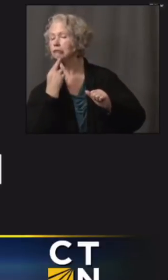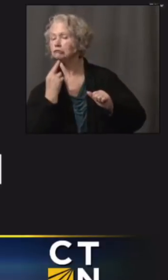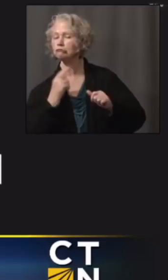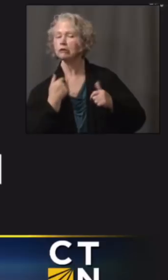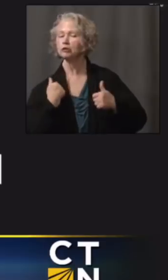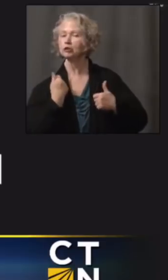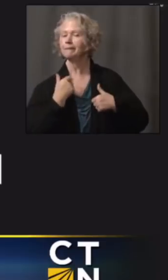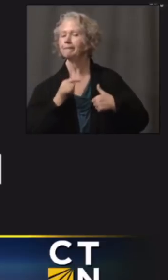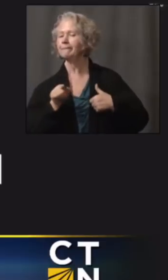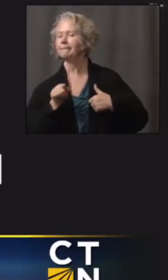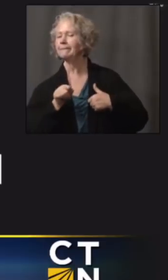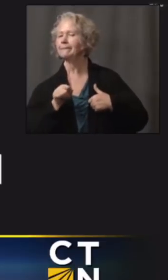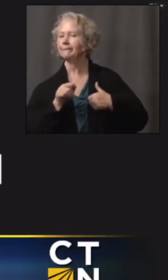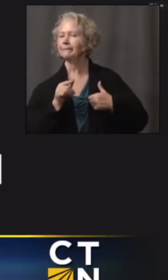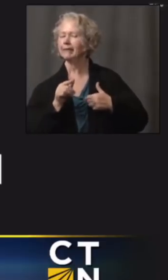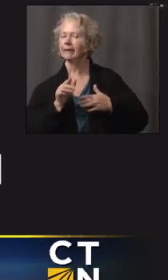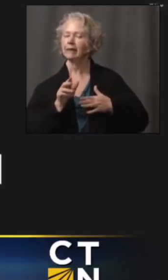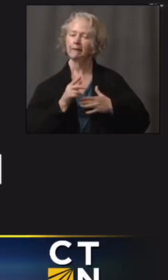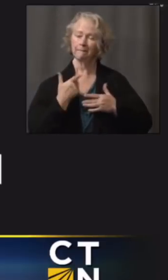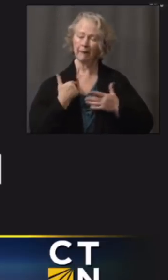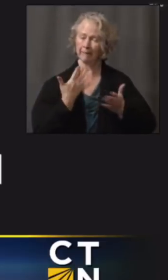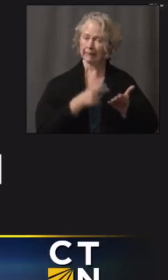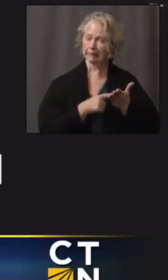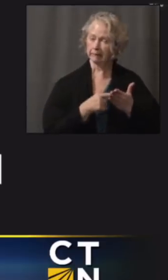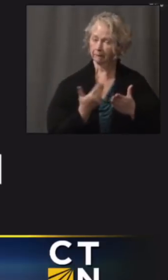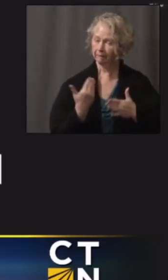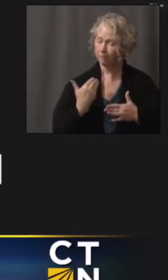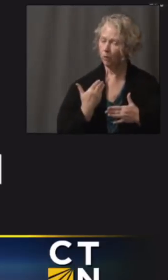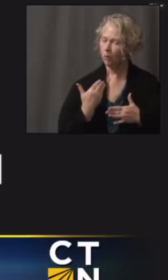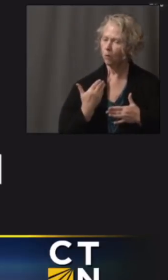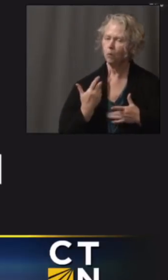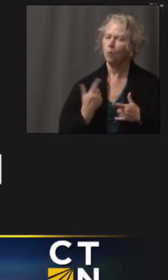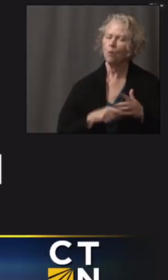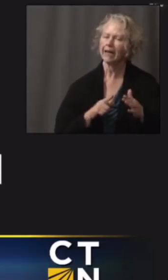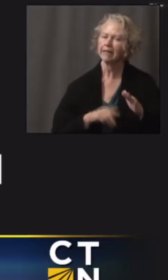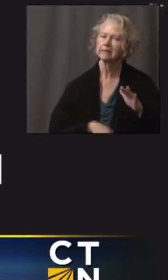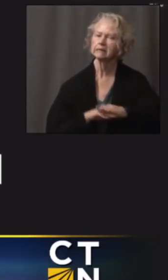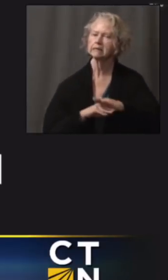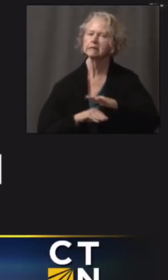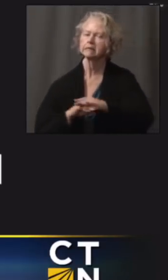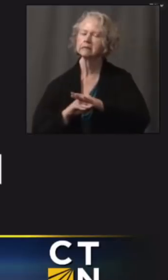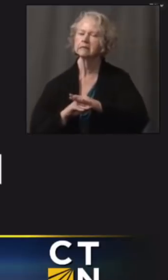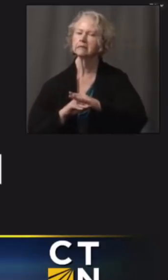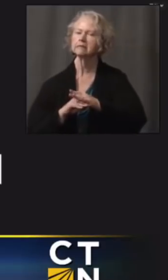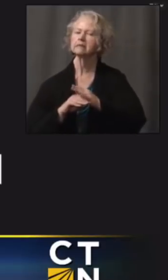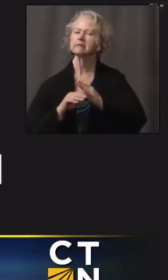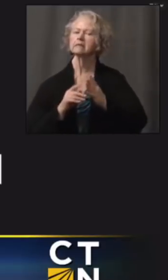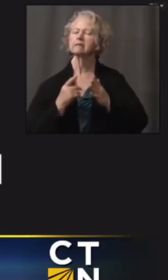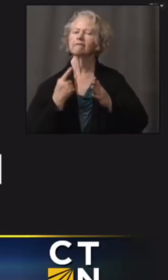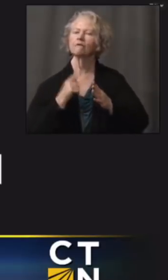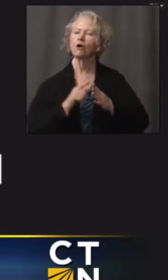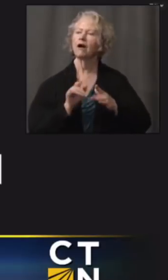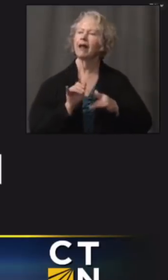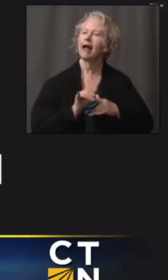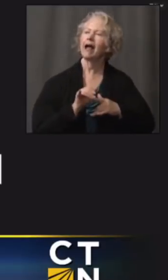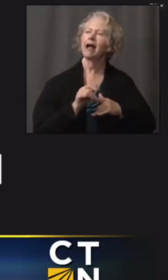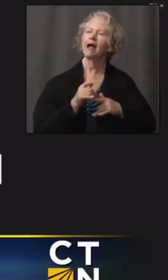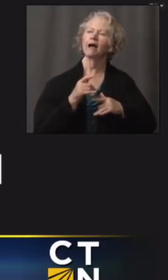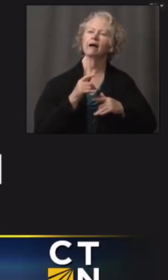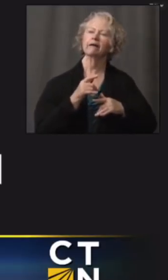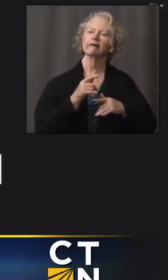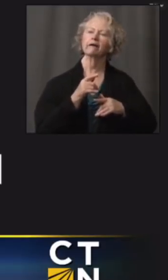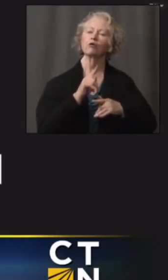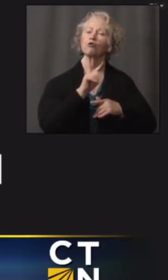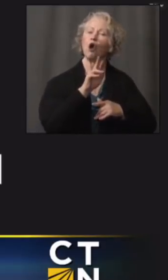just wondering, and maybe we've been over this before, but what is the capacity limits for, like, let's say a Target or a grocery